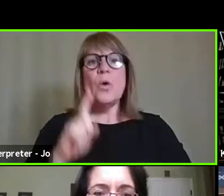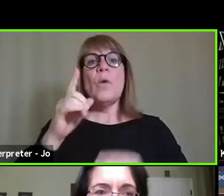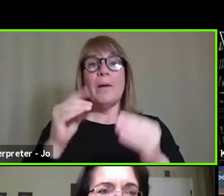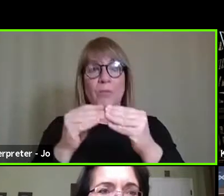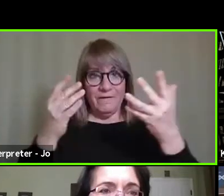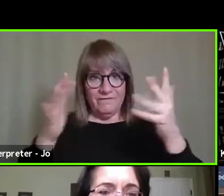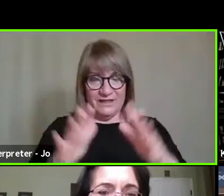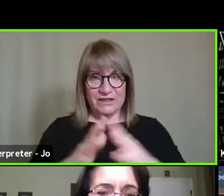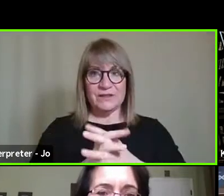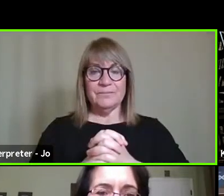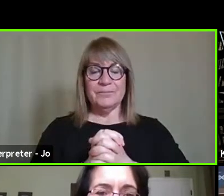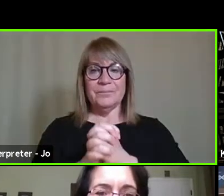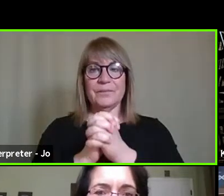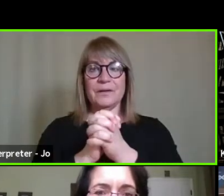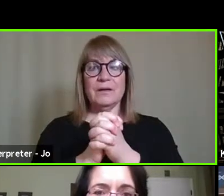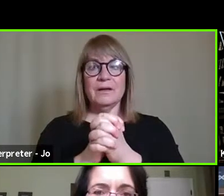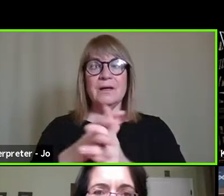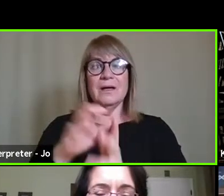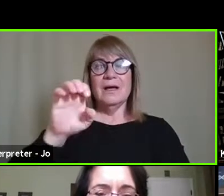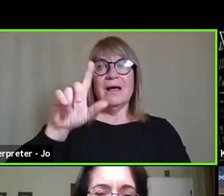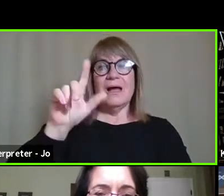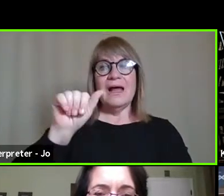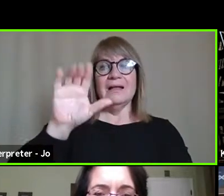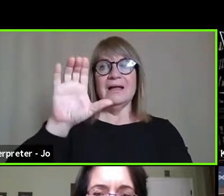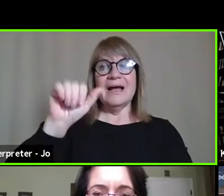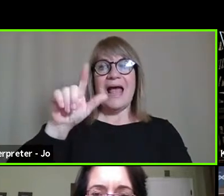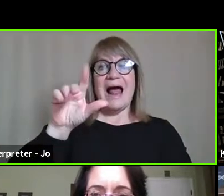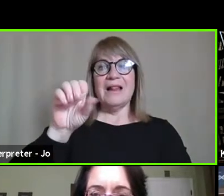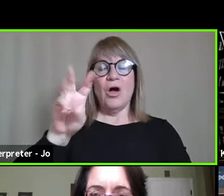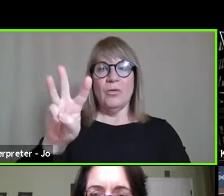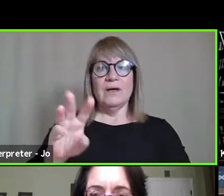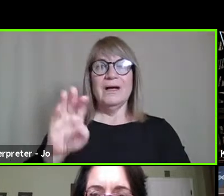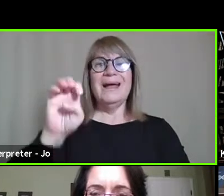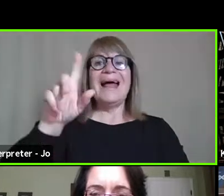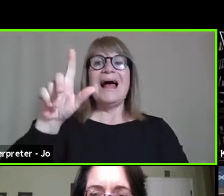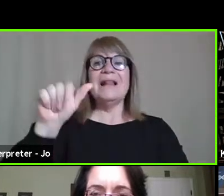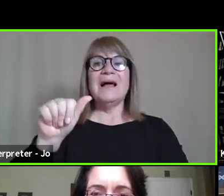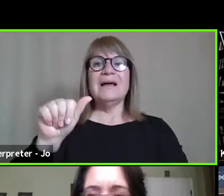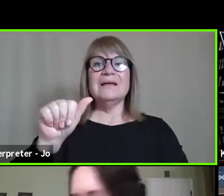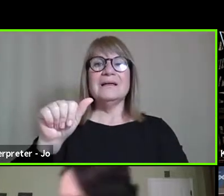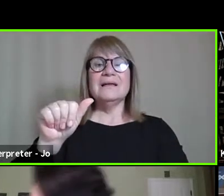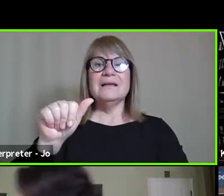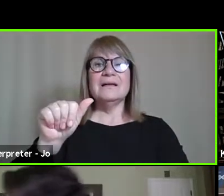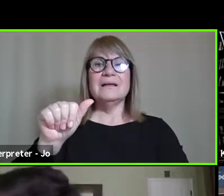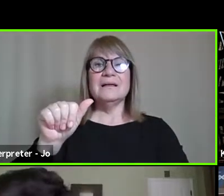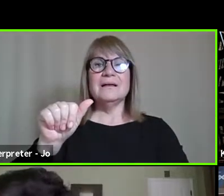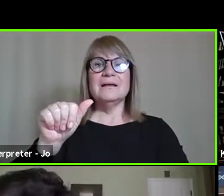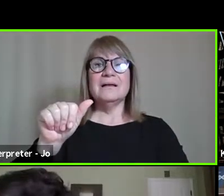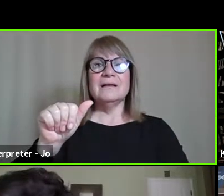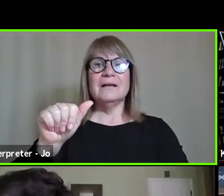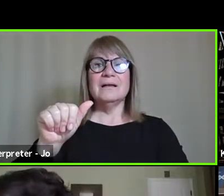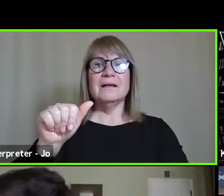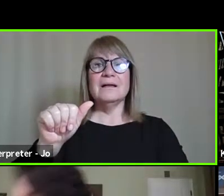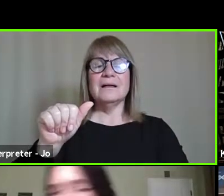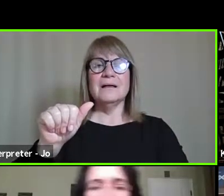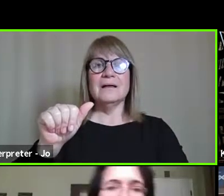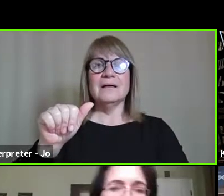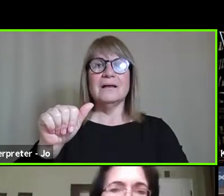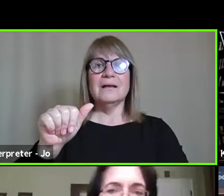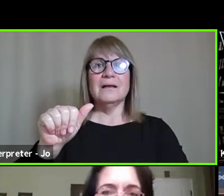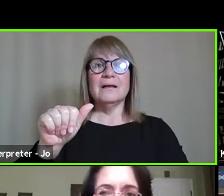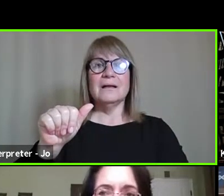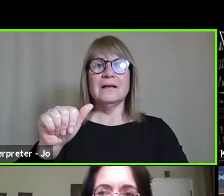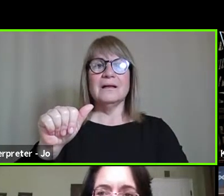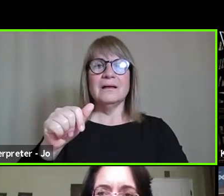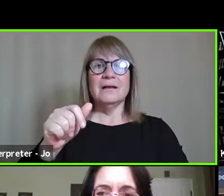more we had a question from ella kello and ella i wonder oh um you're you're a panelist i wonder if you want